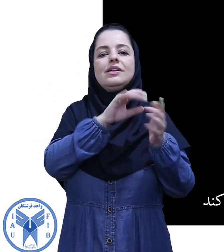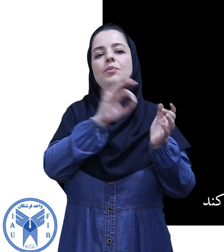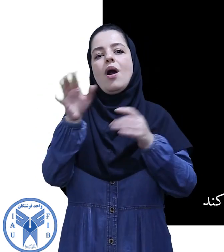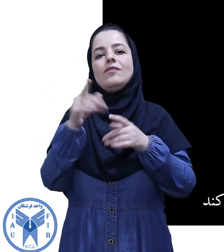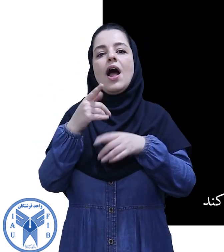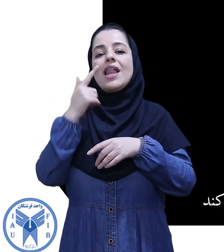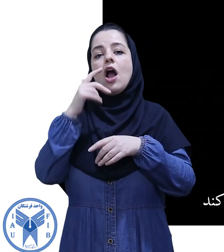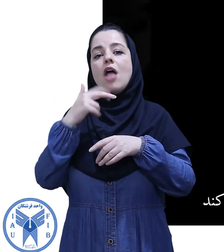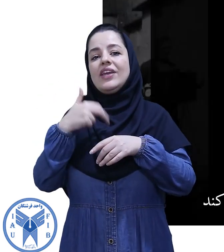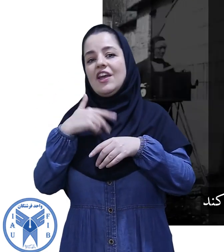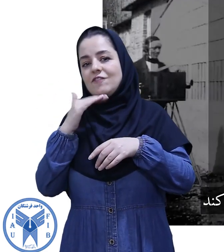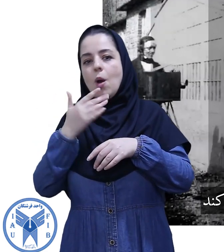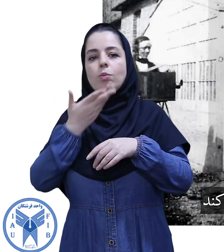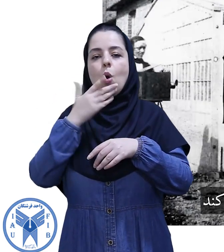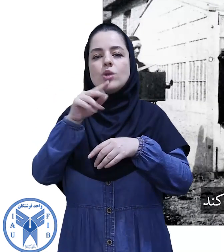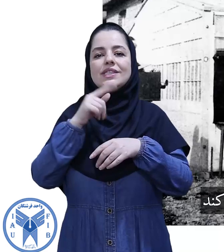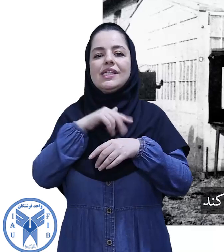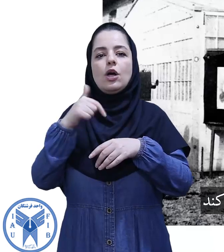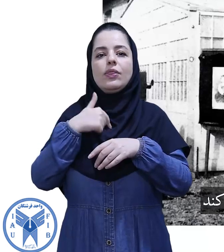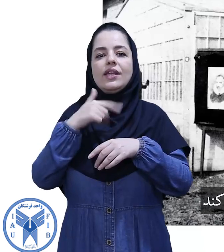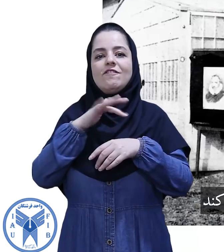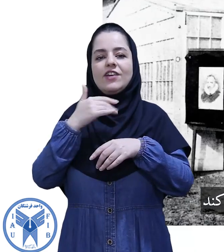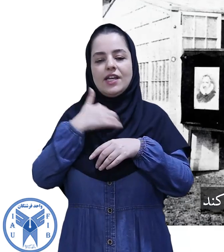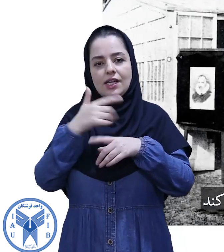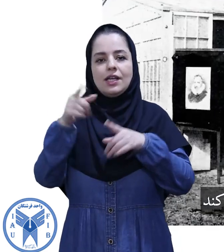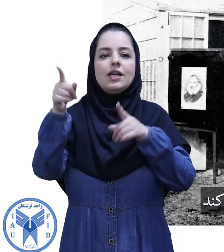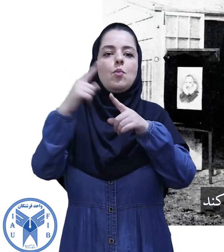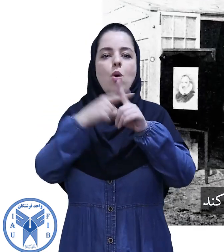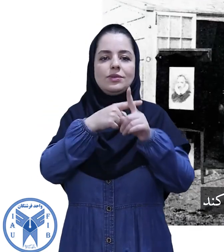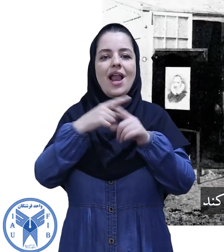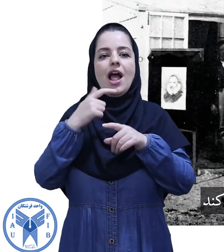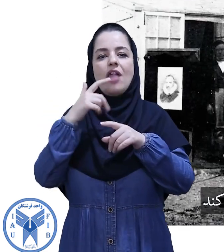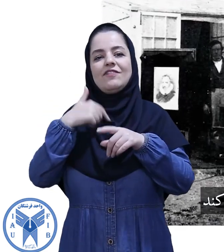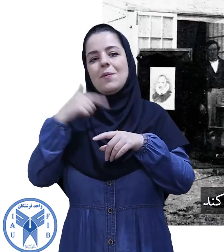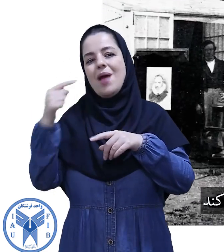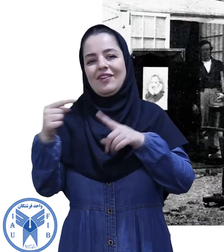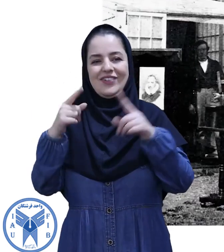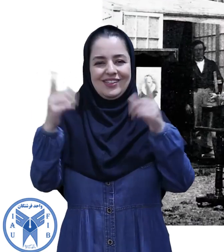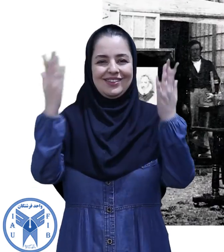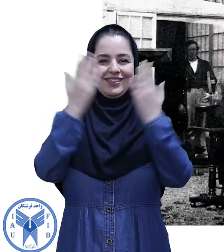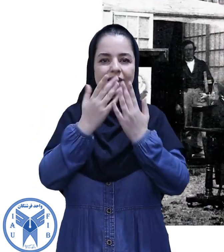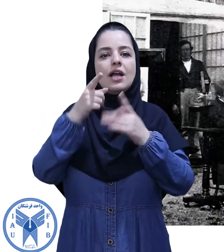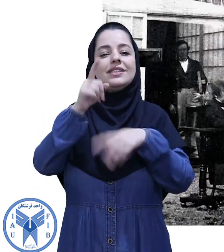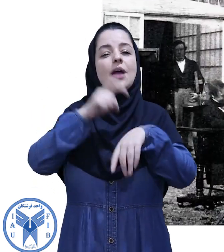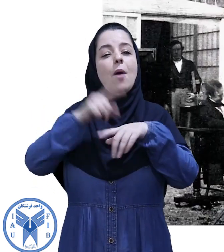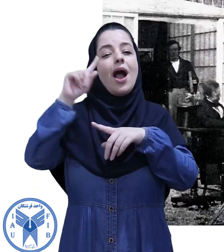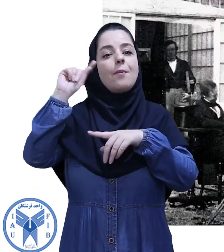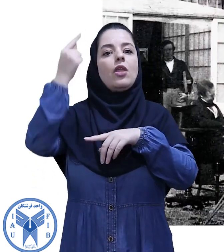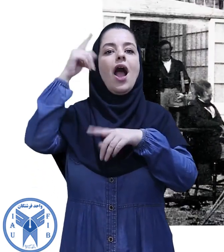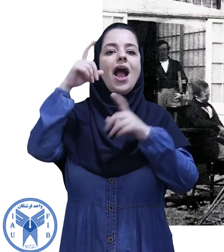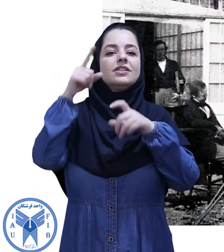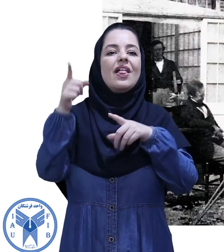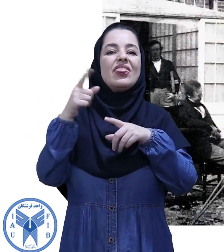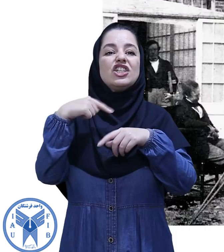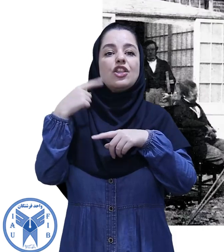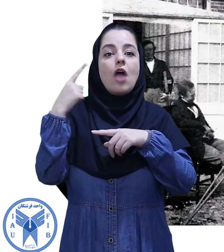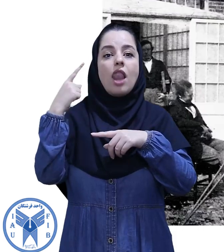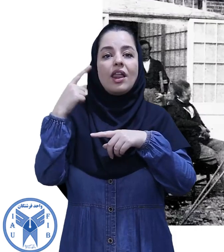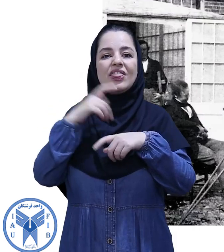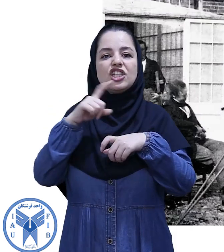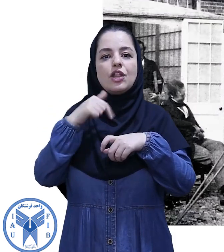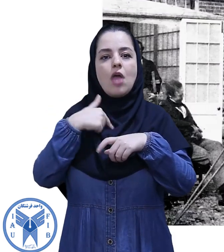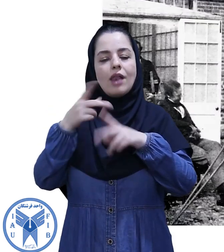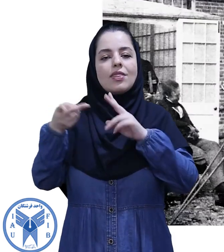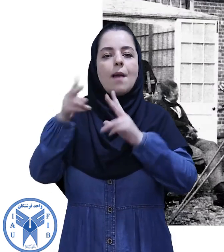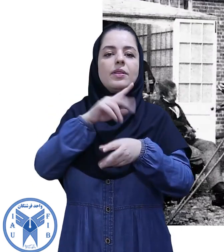essentially introduces the negative-positive potential for photography that becomes the standard of photography until